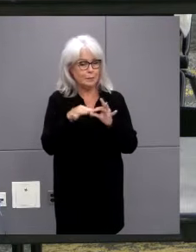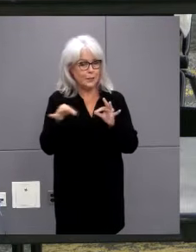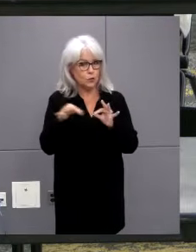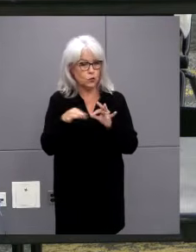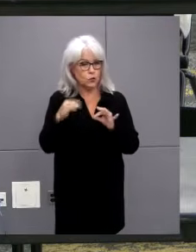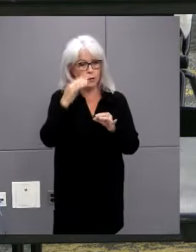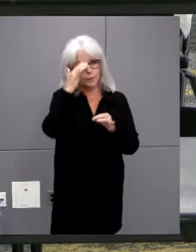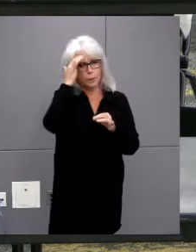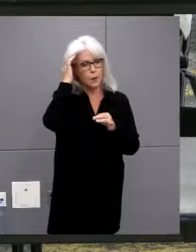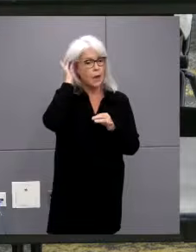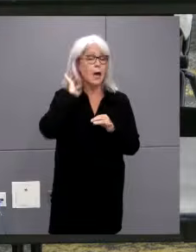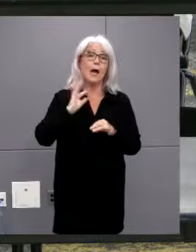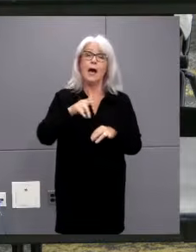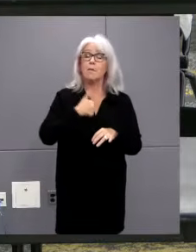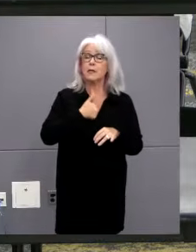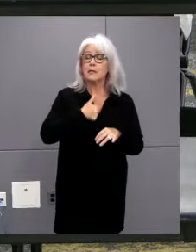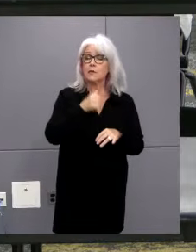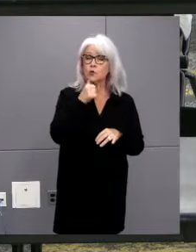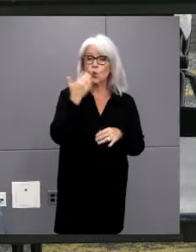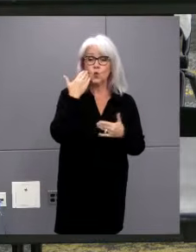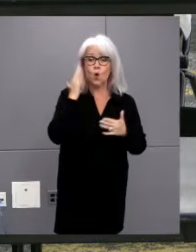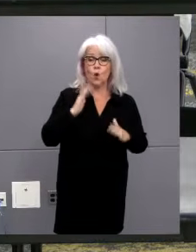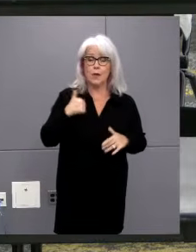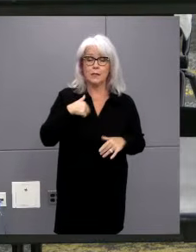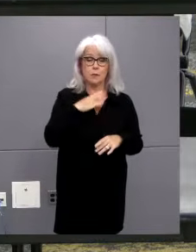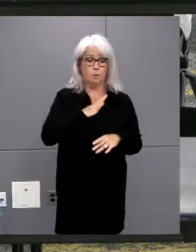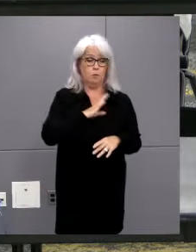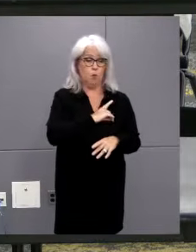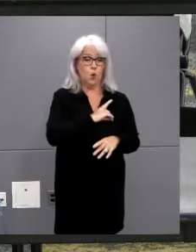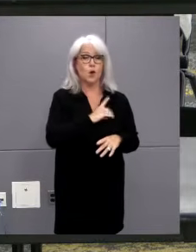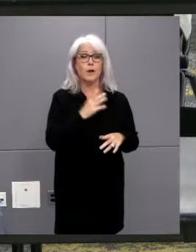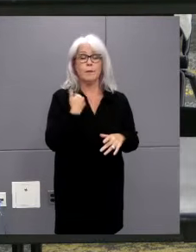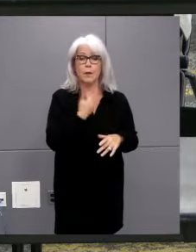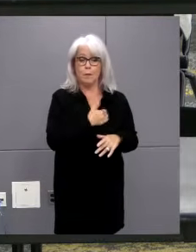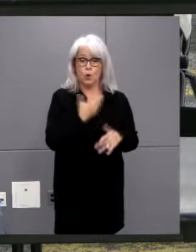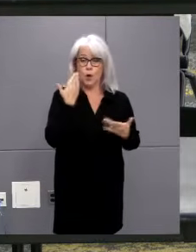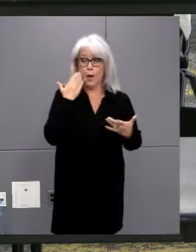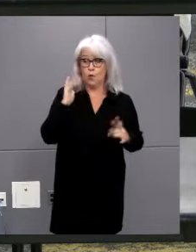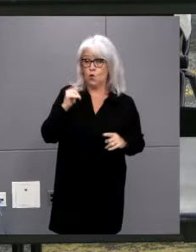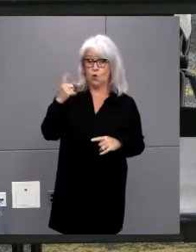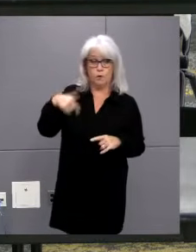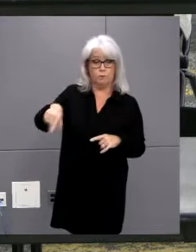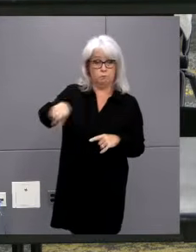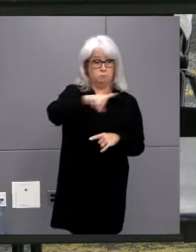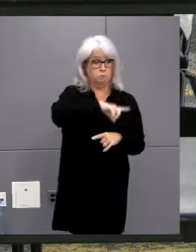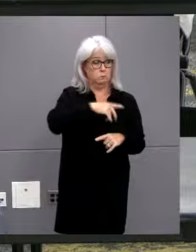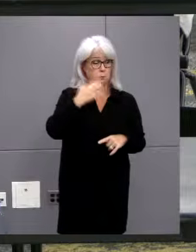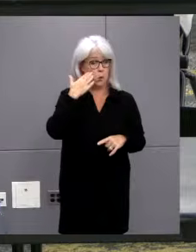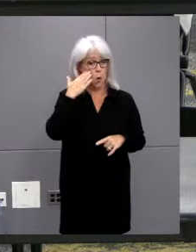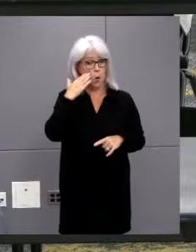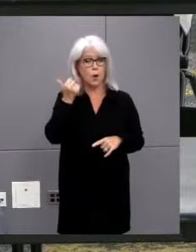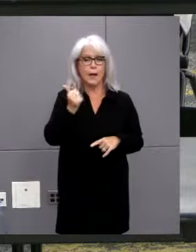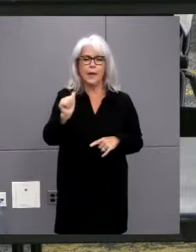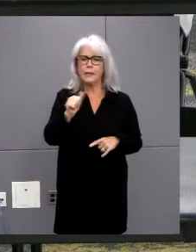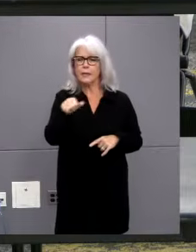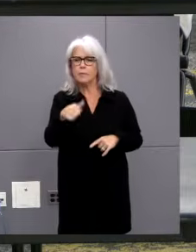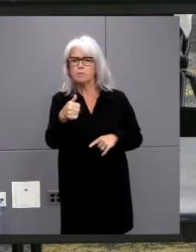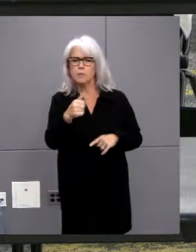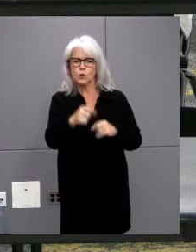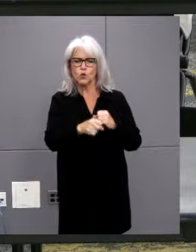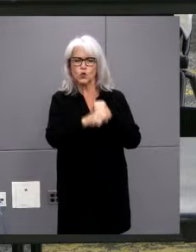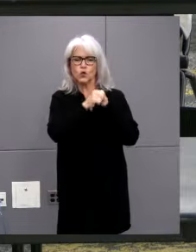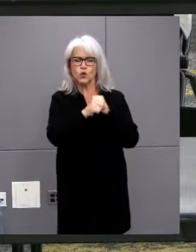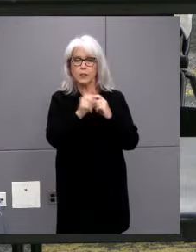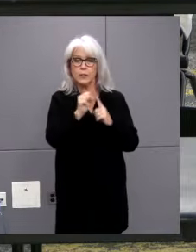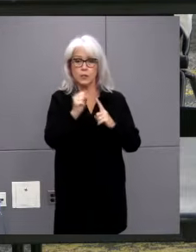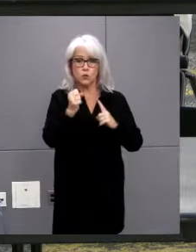I am not aware as a board member, and I do not know if my fellow trustees are aware of any security